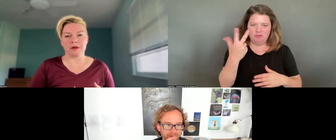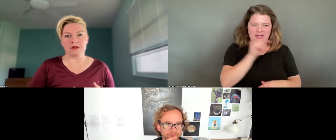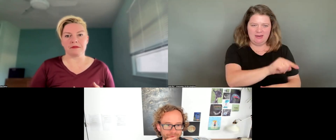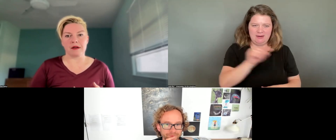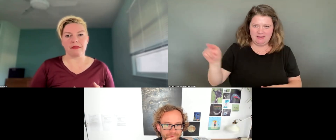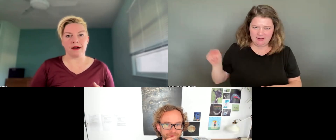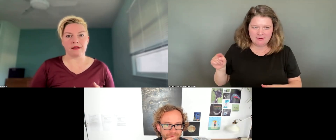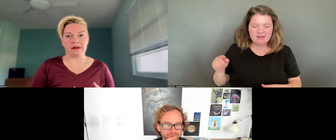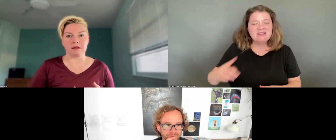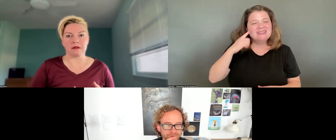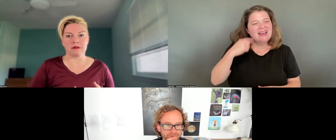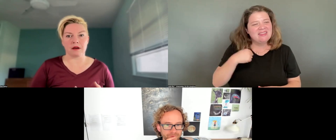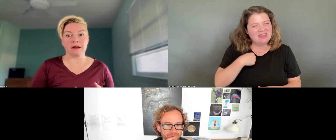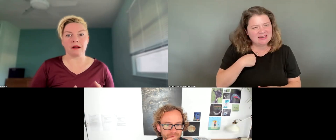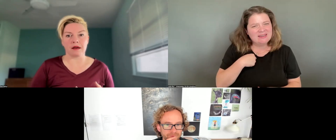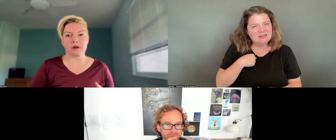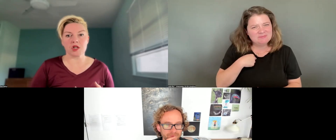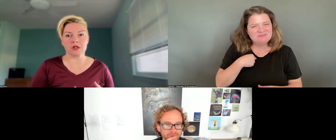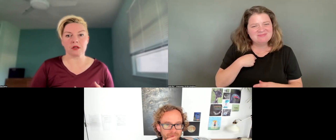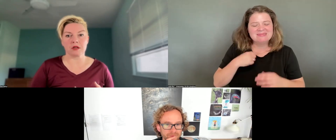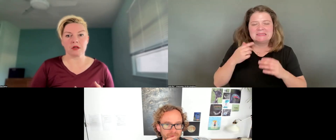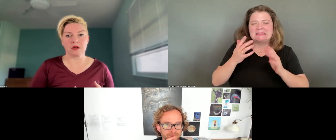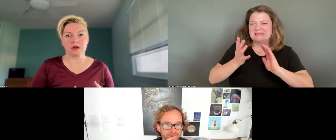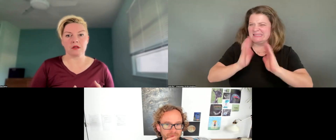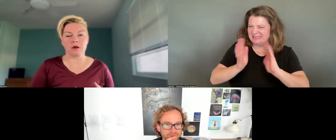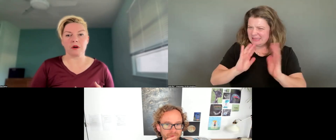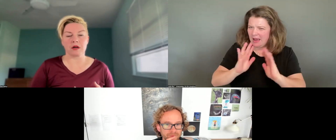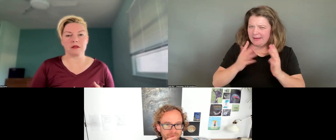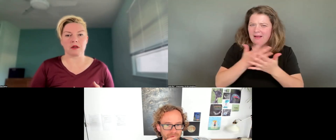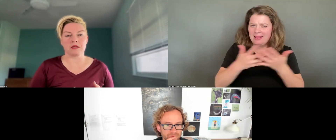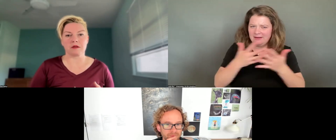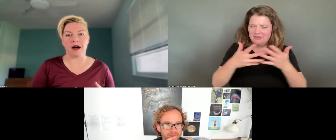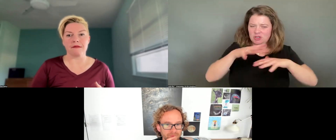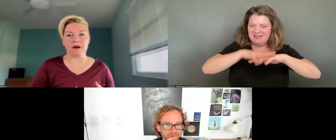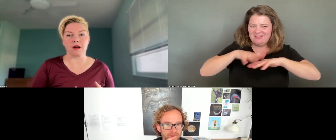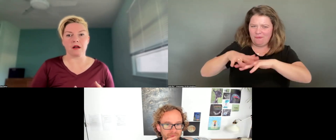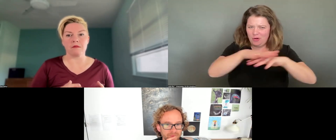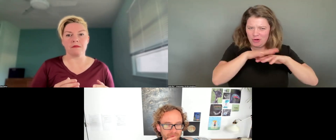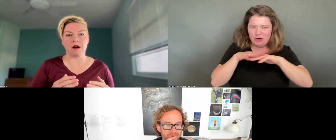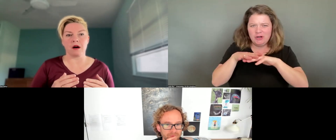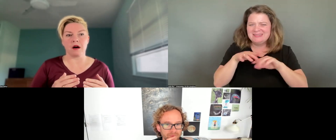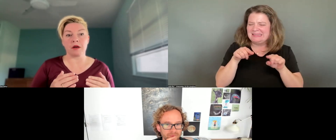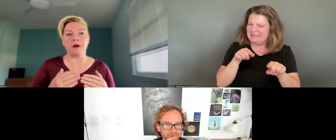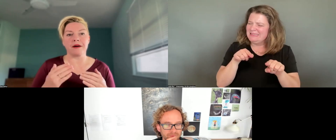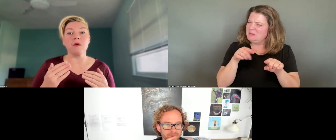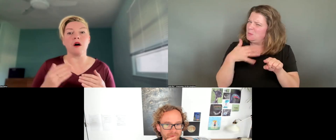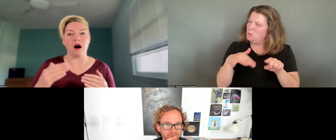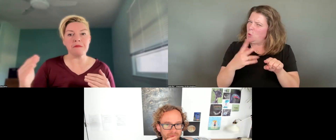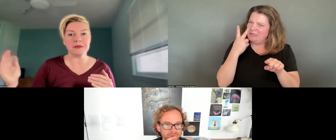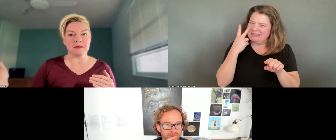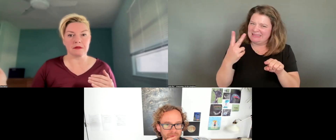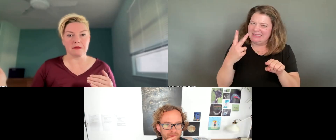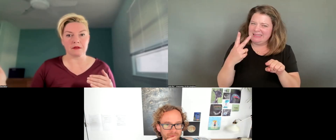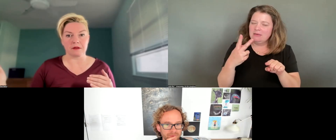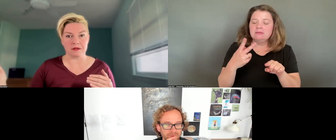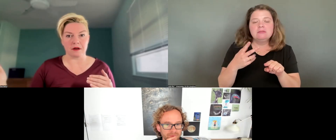board, we do find that the signed language network tends to require more